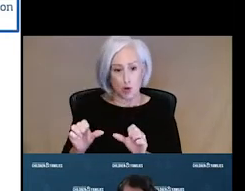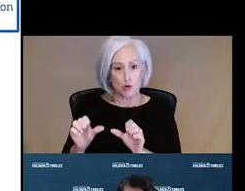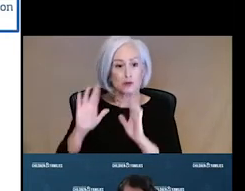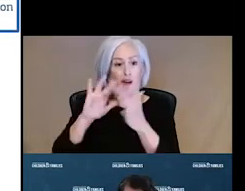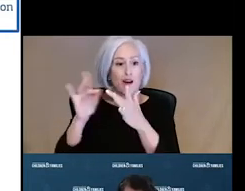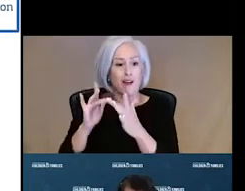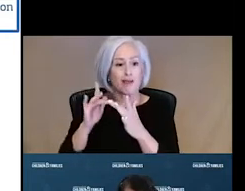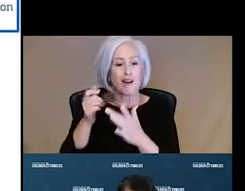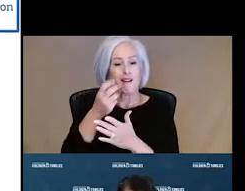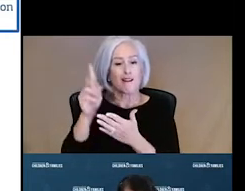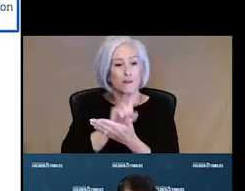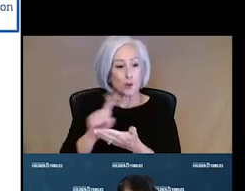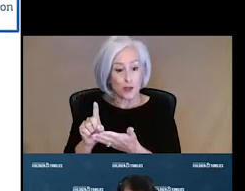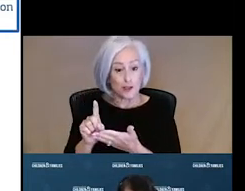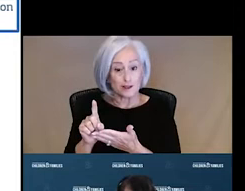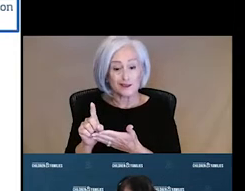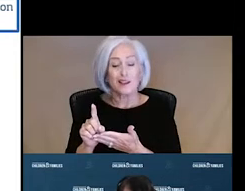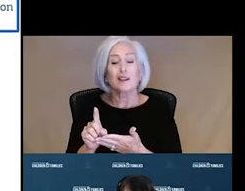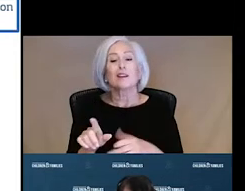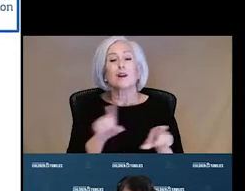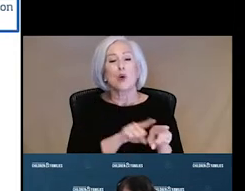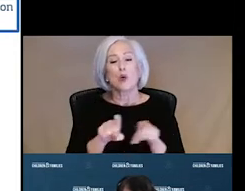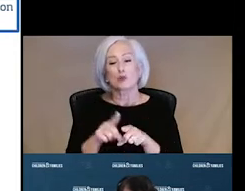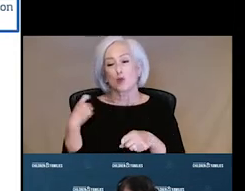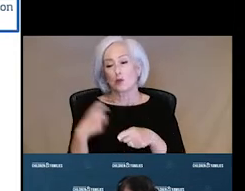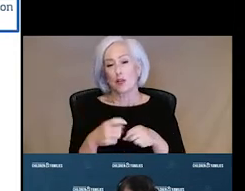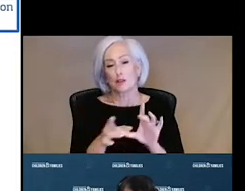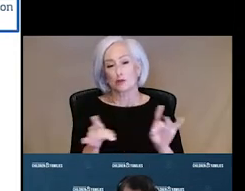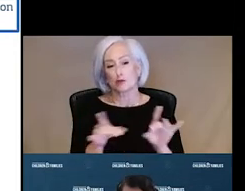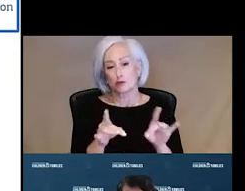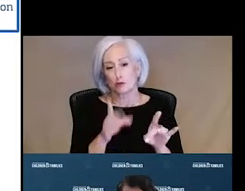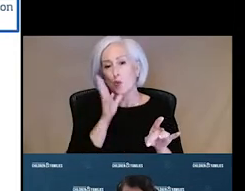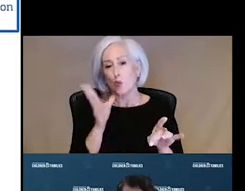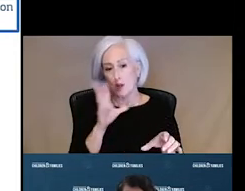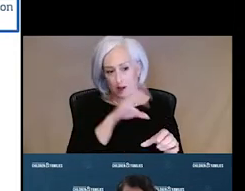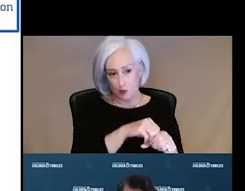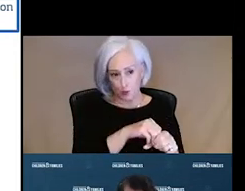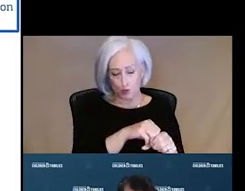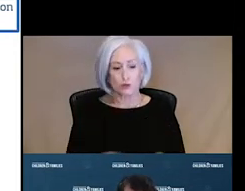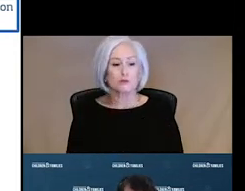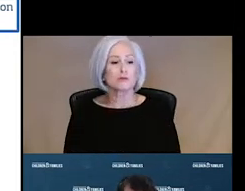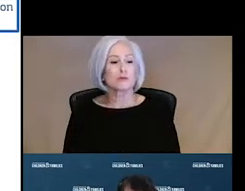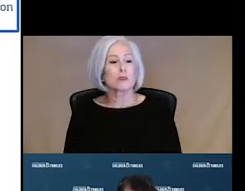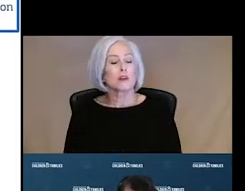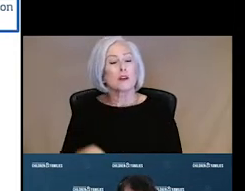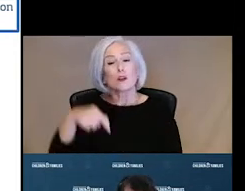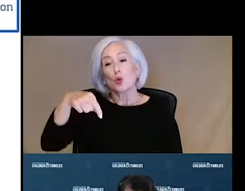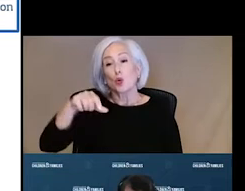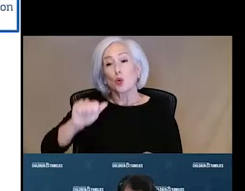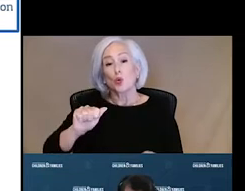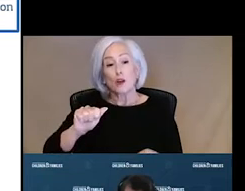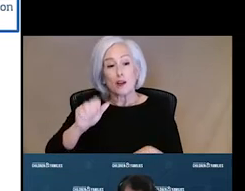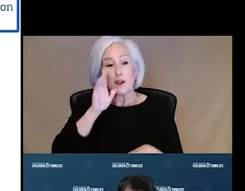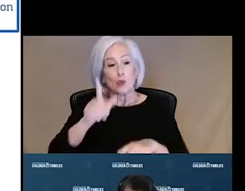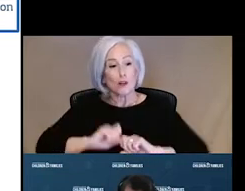version. Any resource or link we provide you in the chat during training today will also be emailed out to everyone. We will use